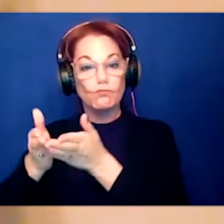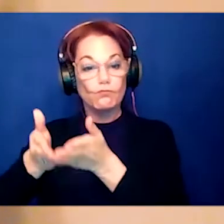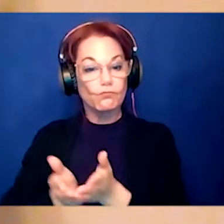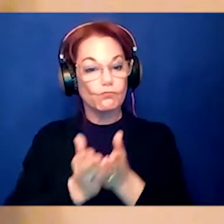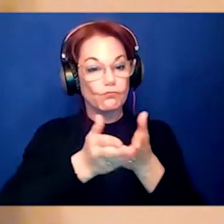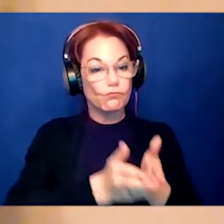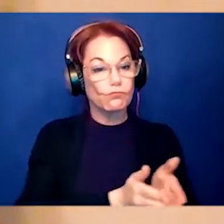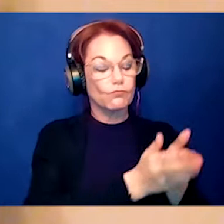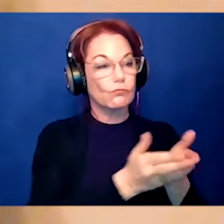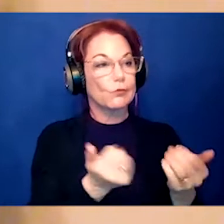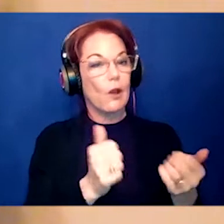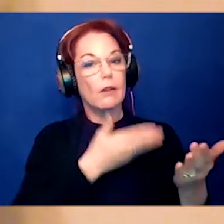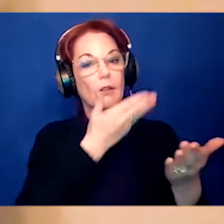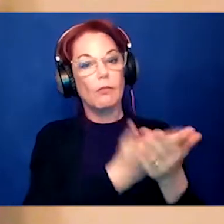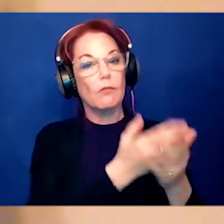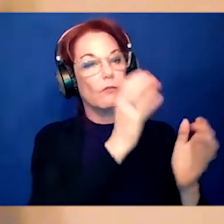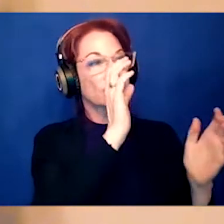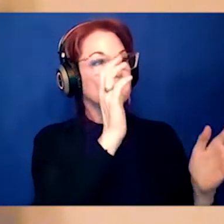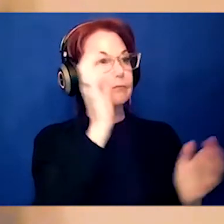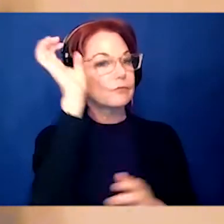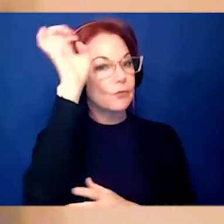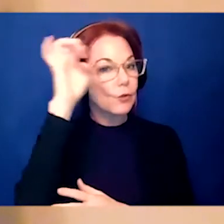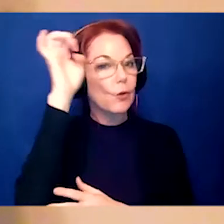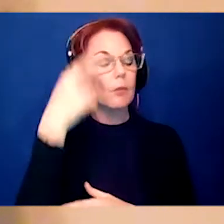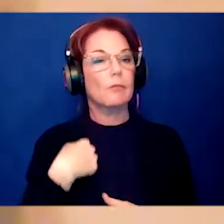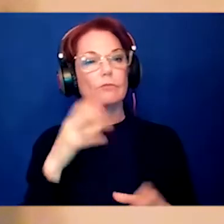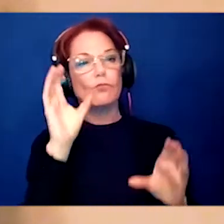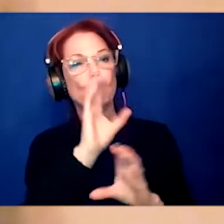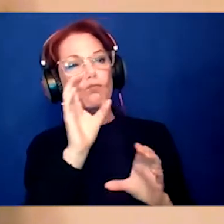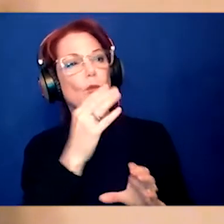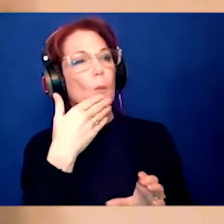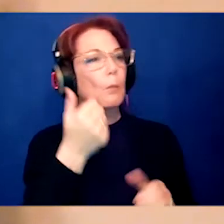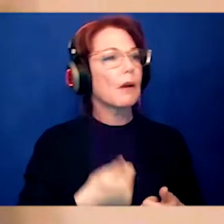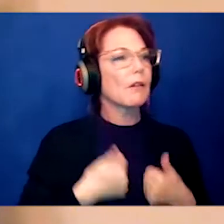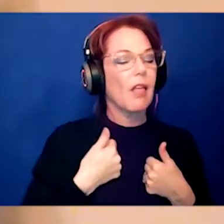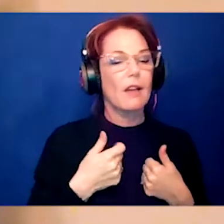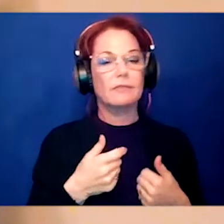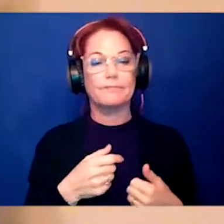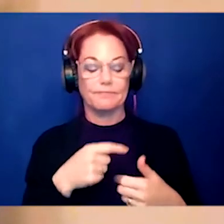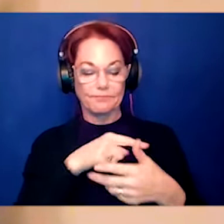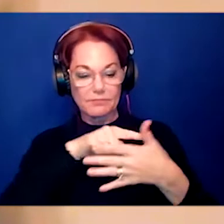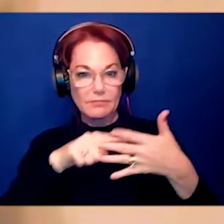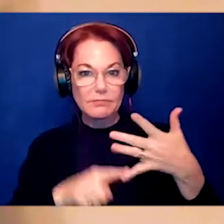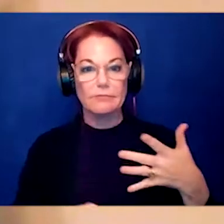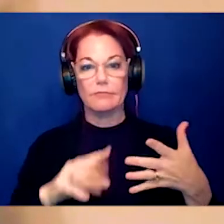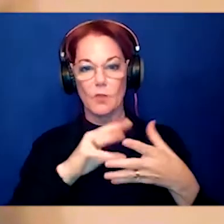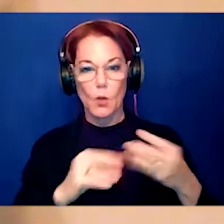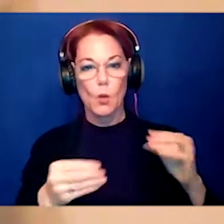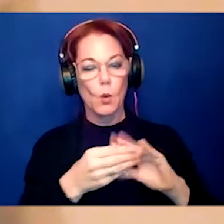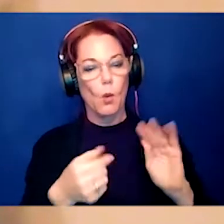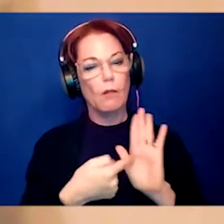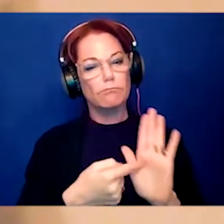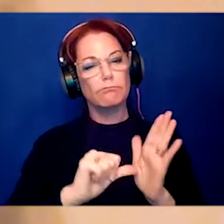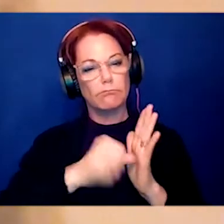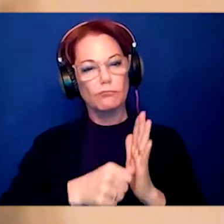to Europe for searching a better life. And all these stories are showing the hardships and the life